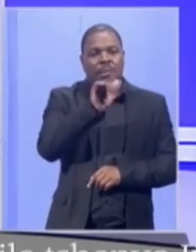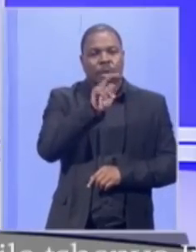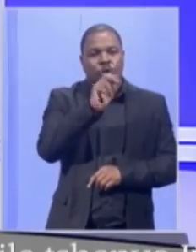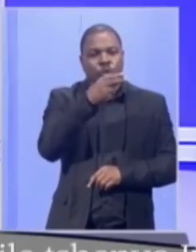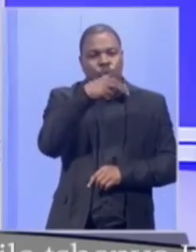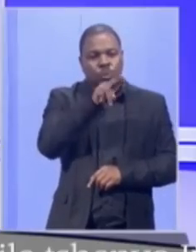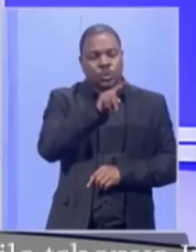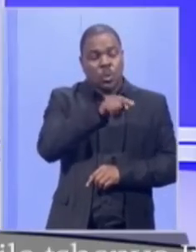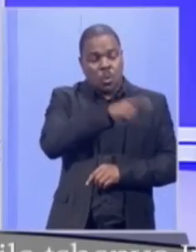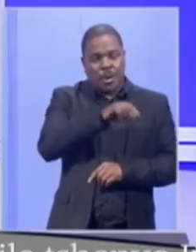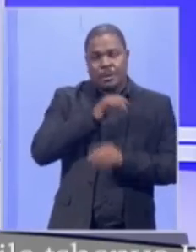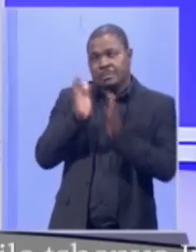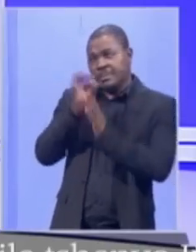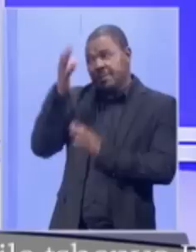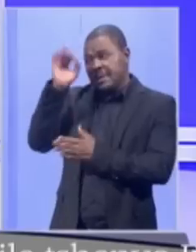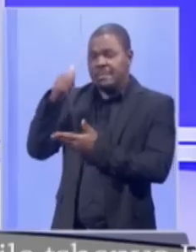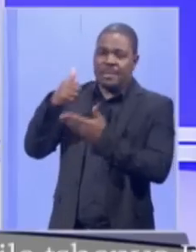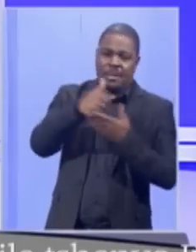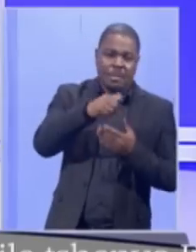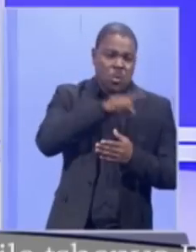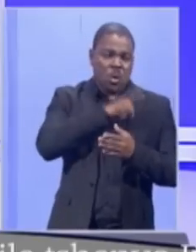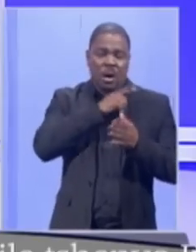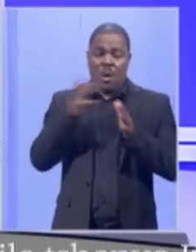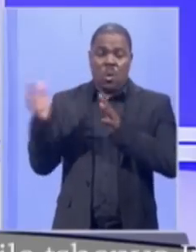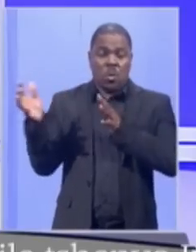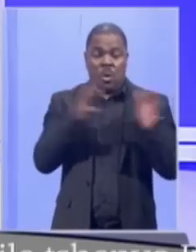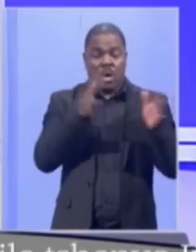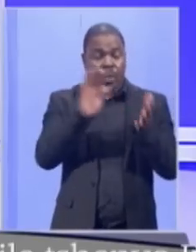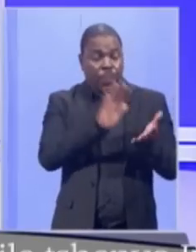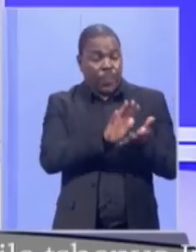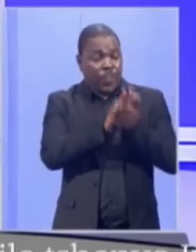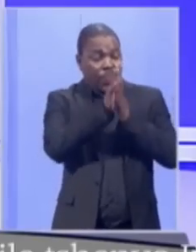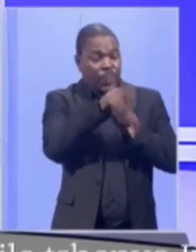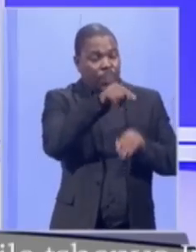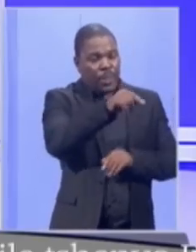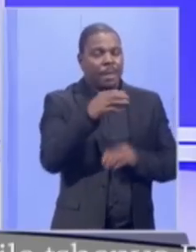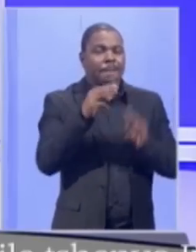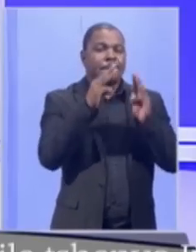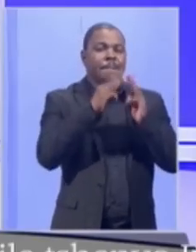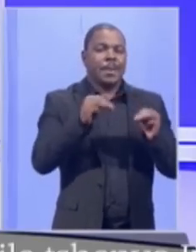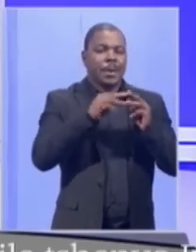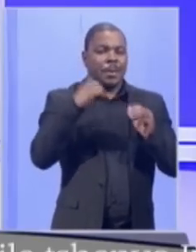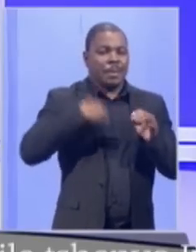maemo a mabe a lehodimo a bake tshenyo meralong ya motheo Mangaung Metro.